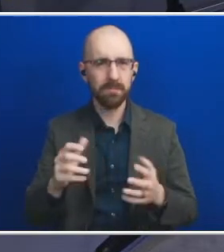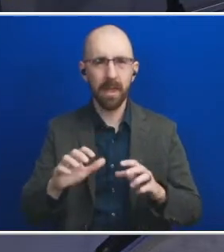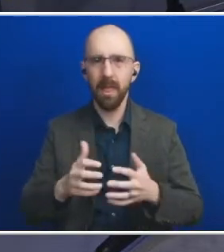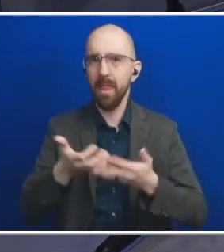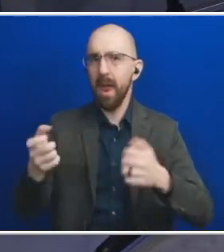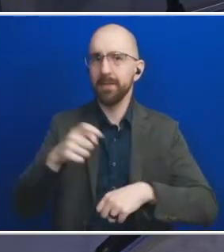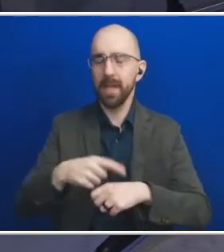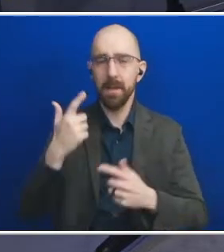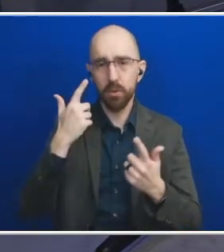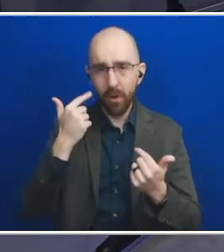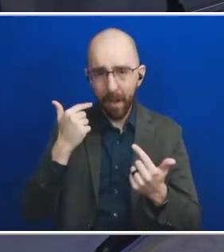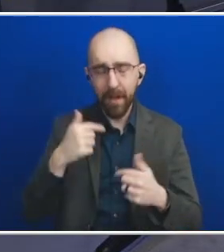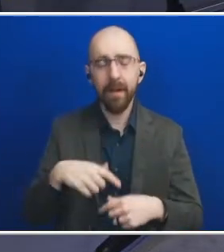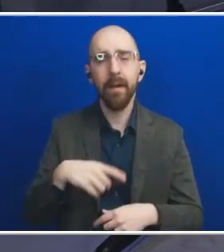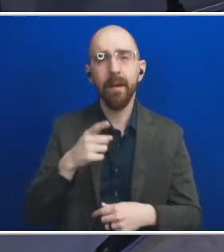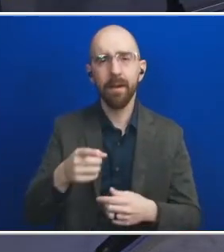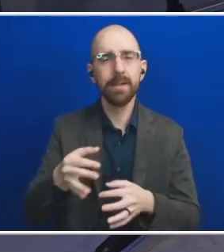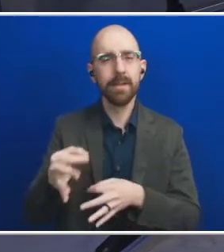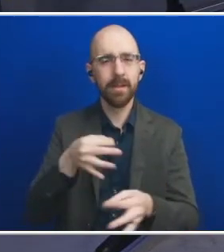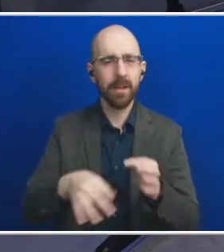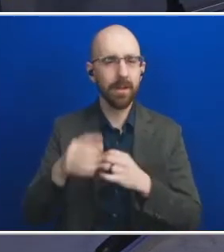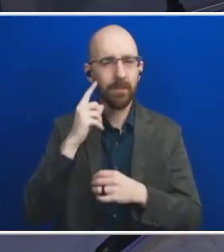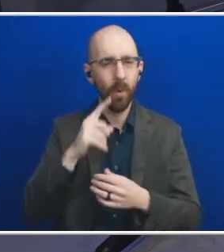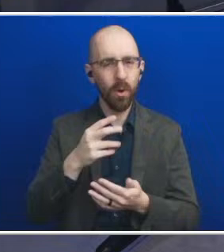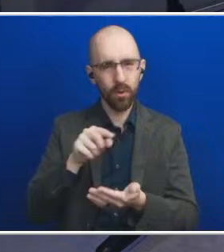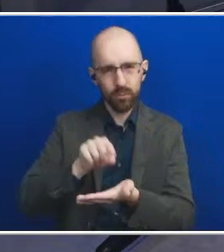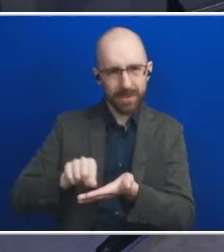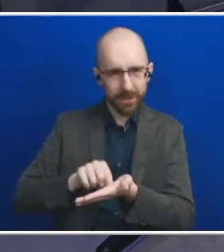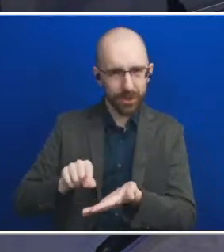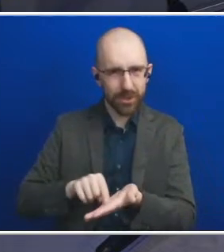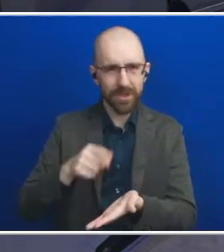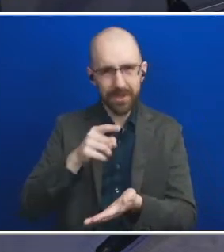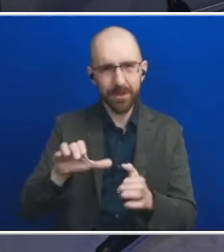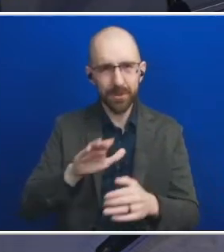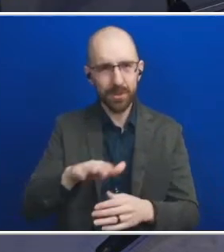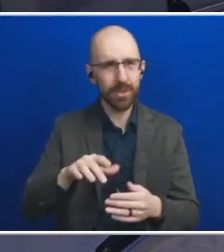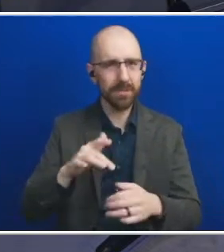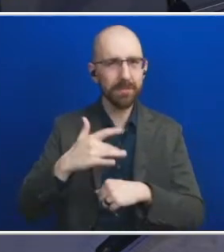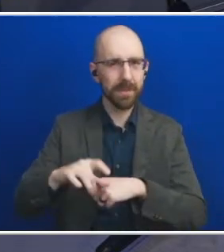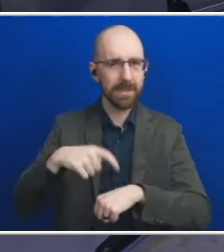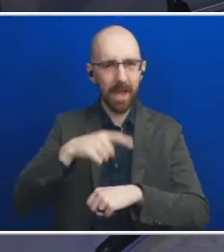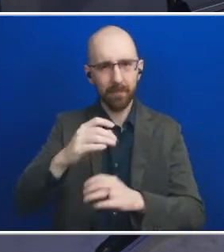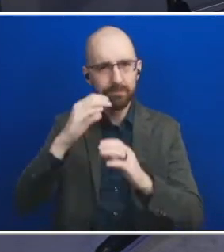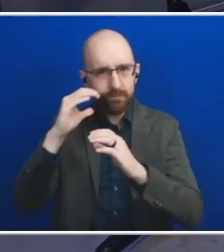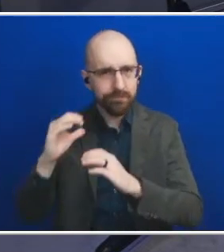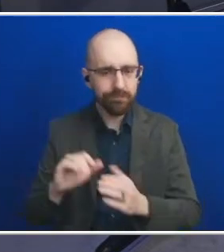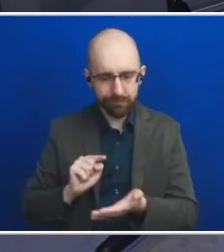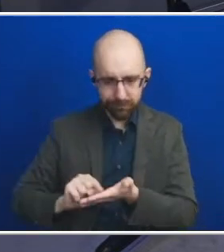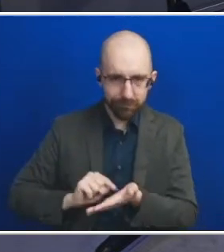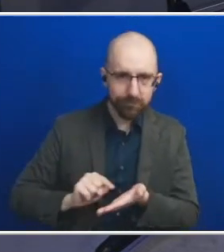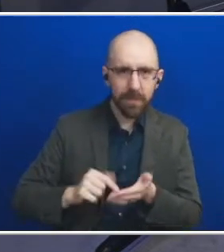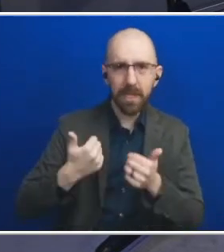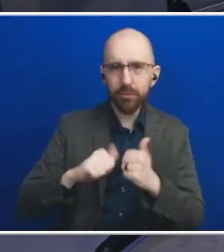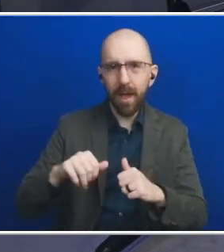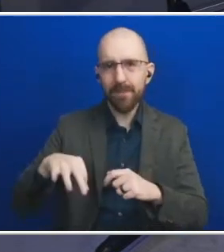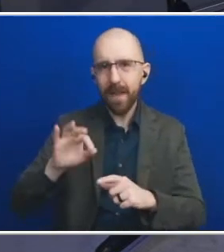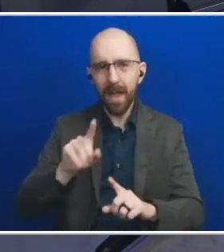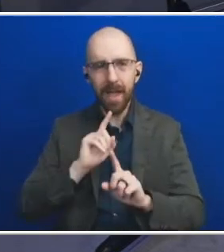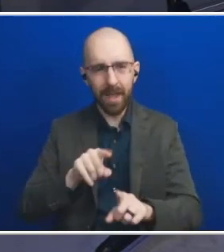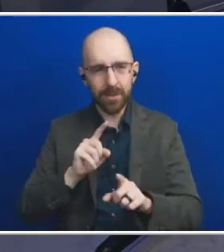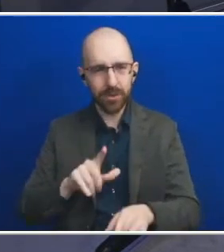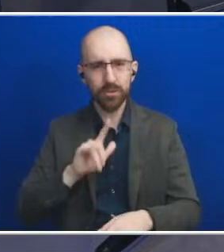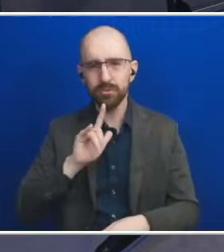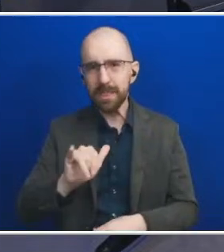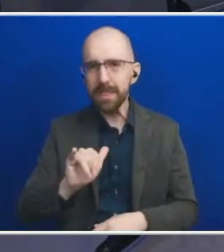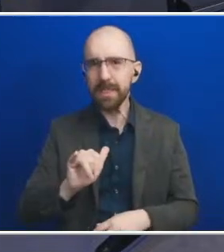you substitute that for a lot of research. I know that you do in your spare time. You're up late researching and trying to find answers. You really focus